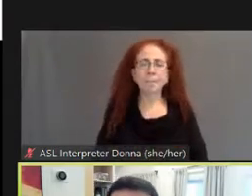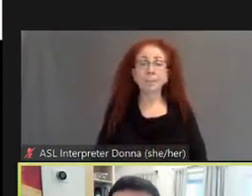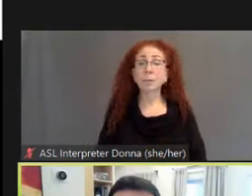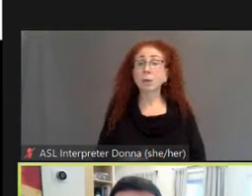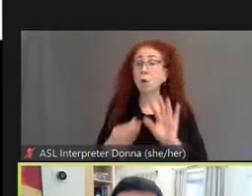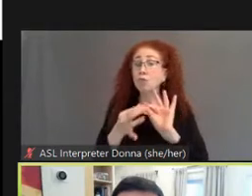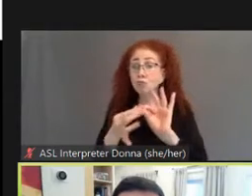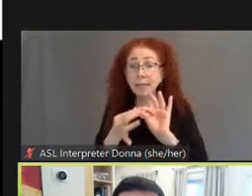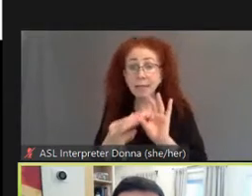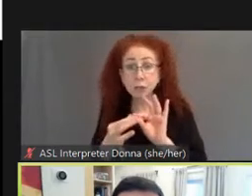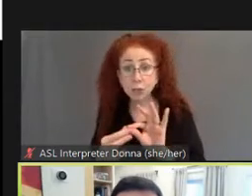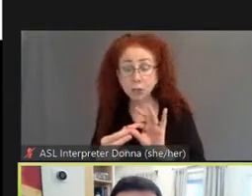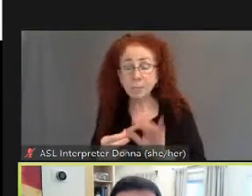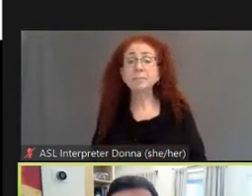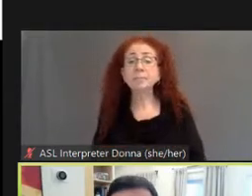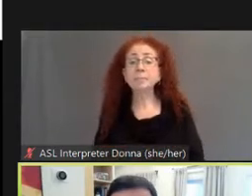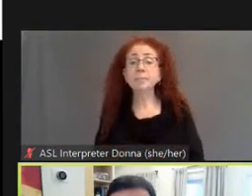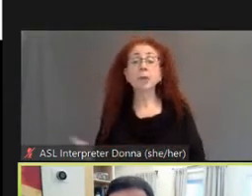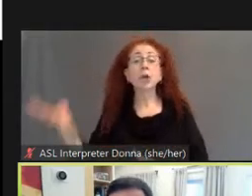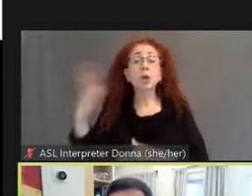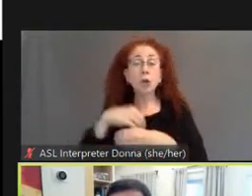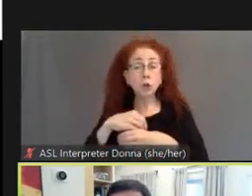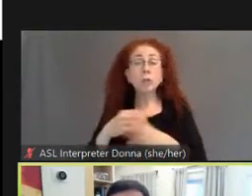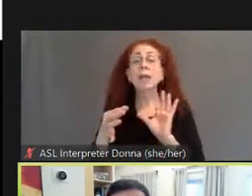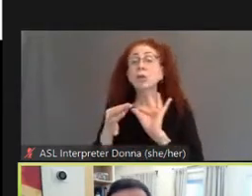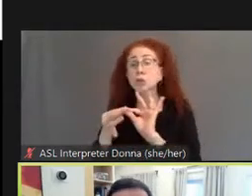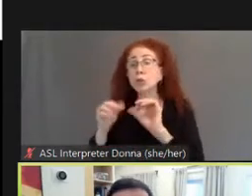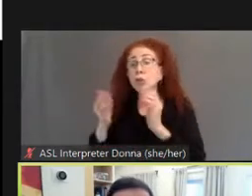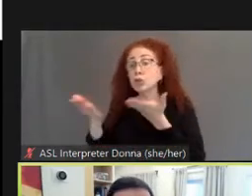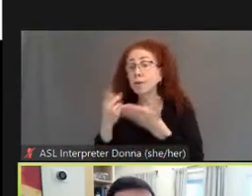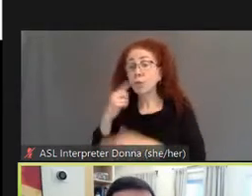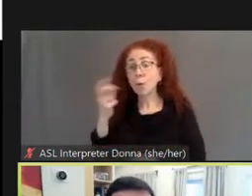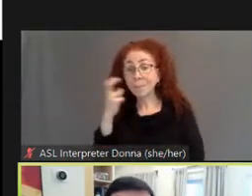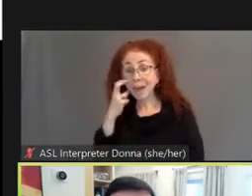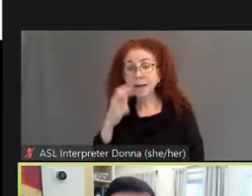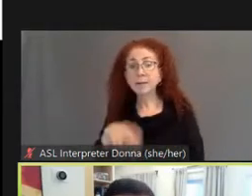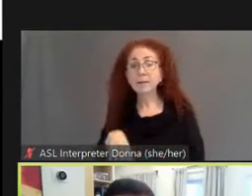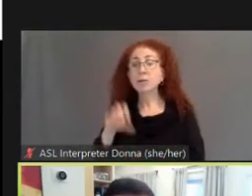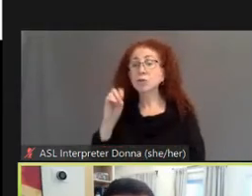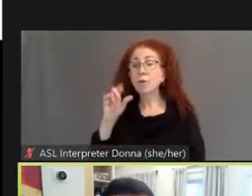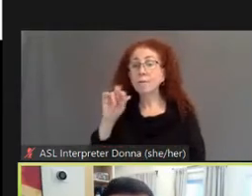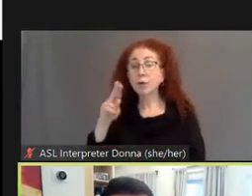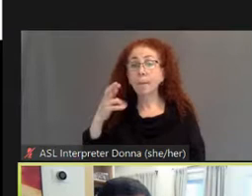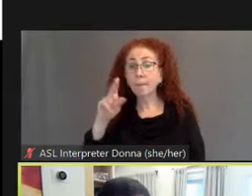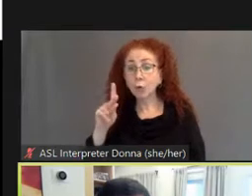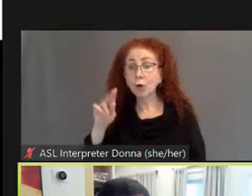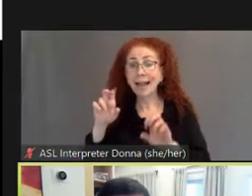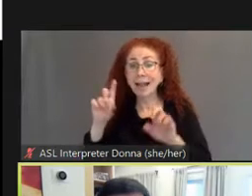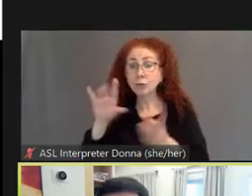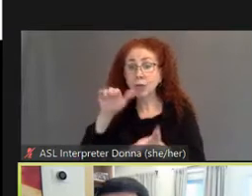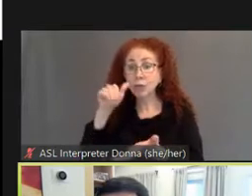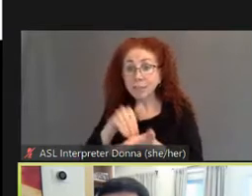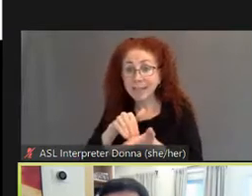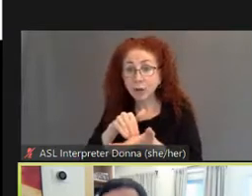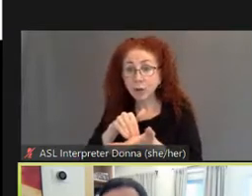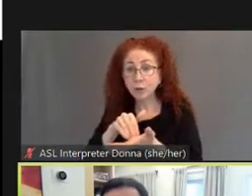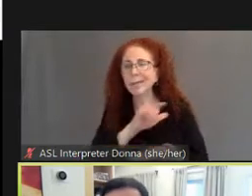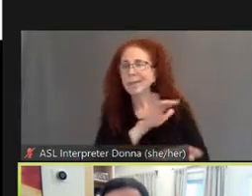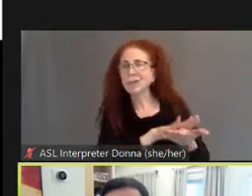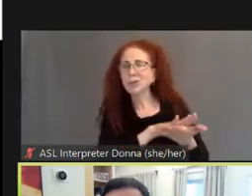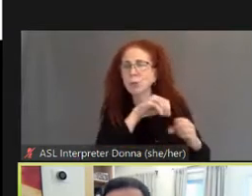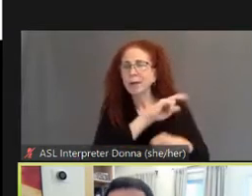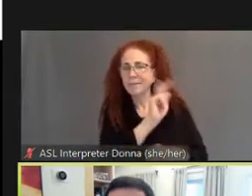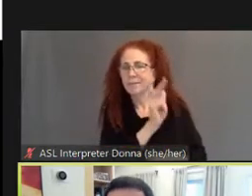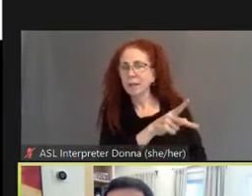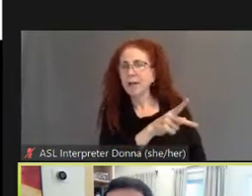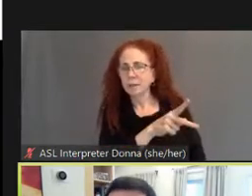relationships, including Associated Services for the Blind, include Overbrook Education Center, which is a school in